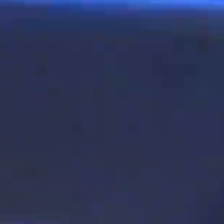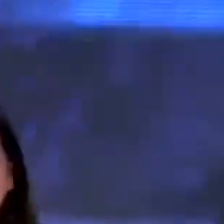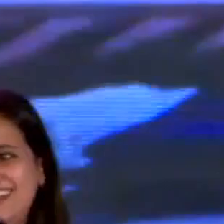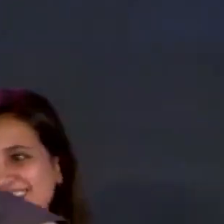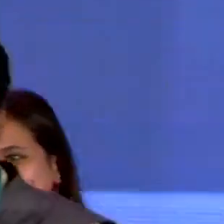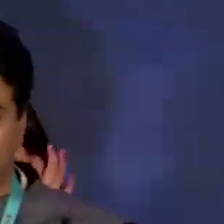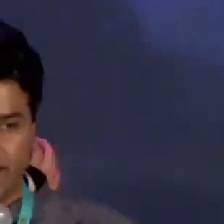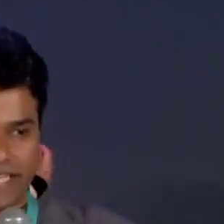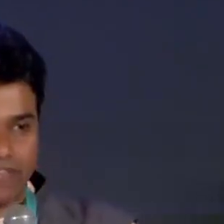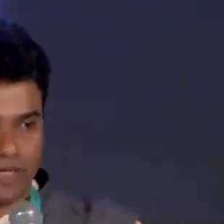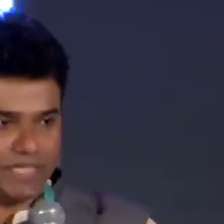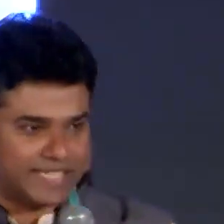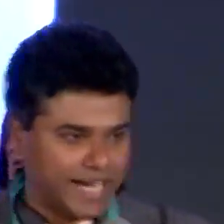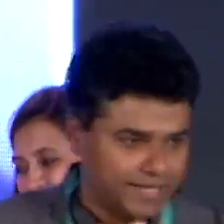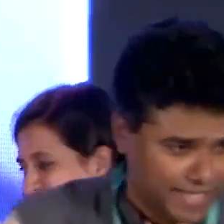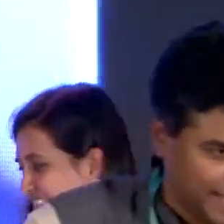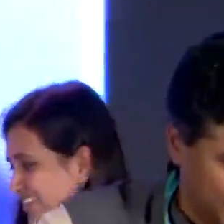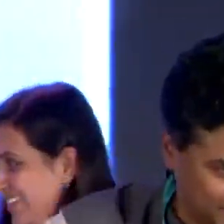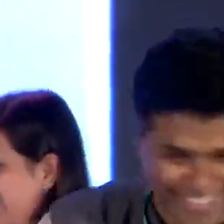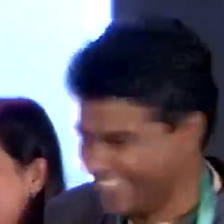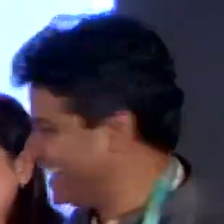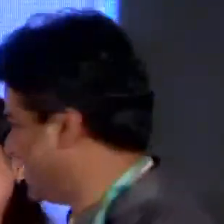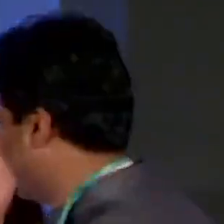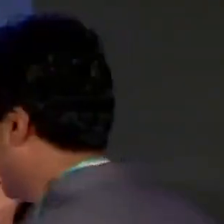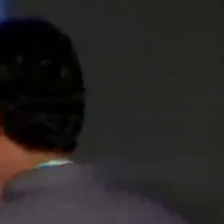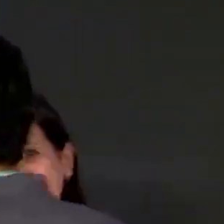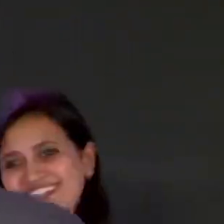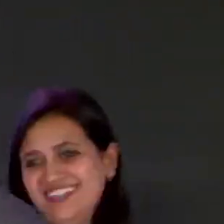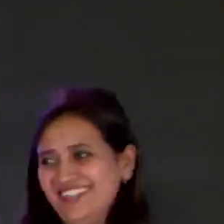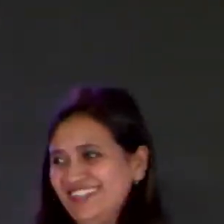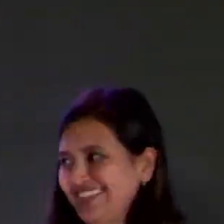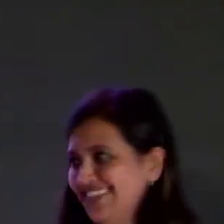I promised them that the only thing they will get from me is a hug, nothing else.